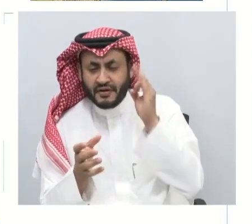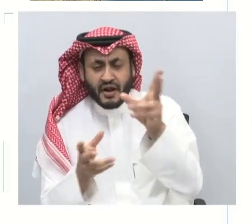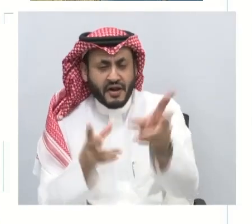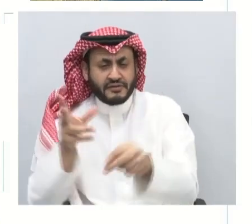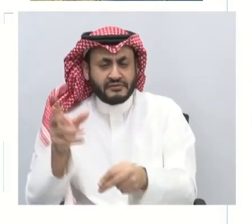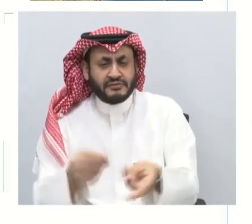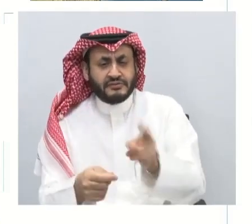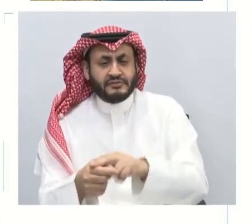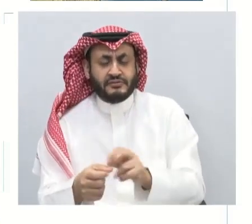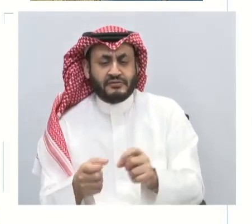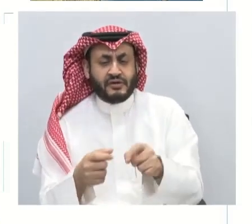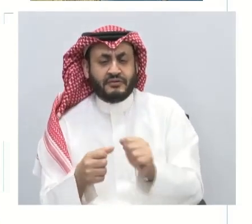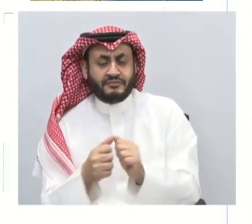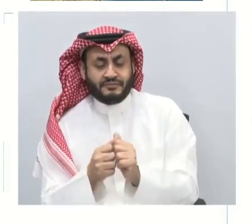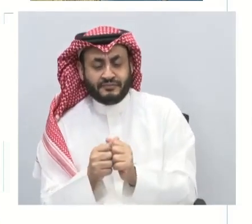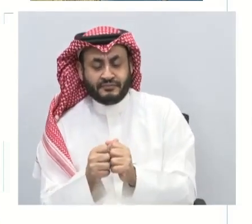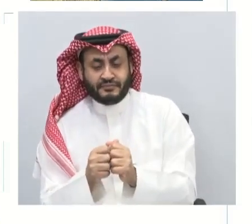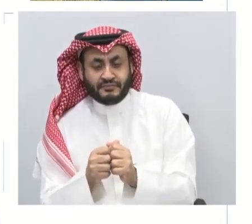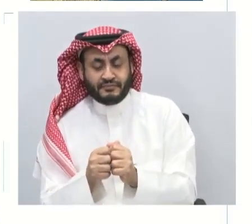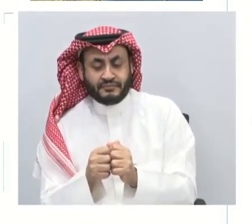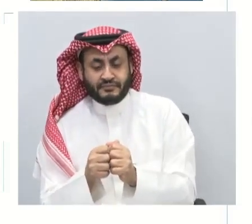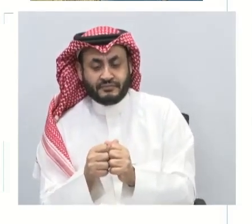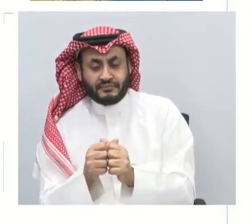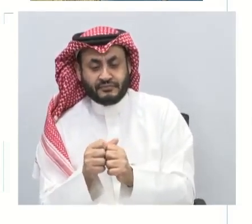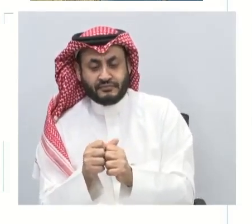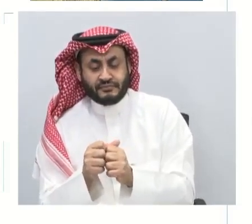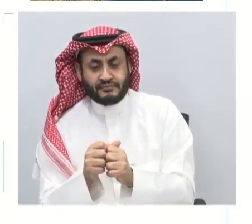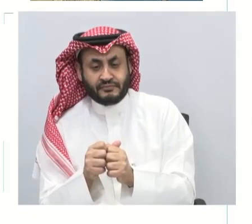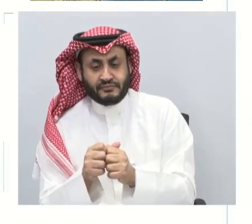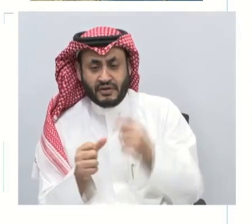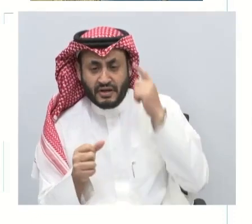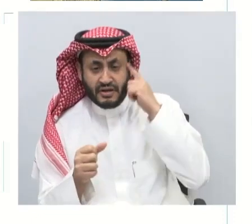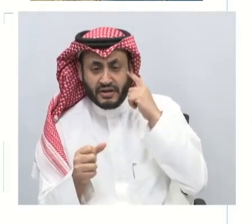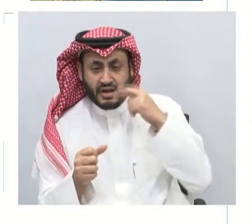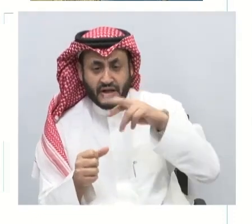out more about the days, Saturday and Sunday.